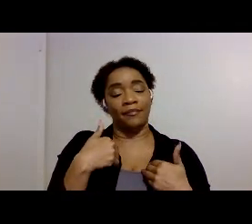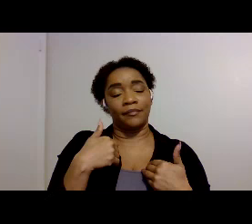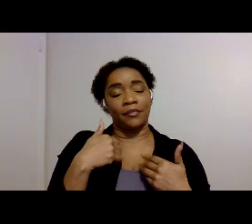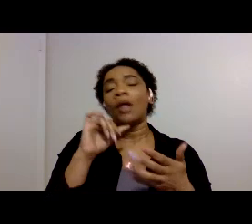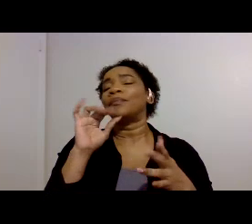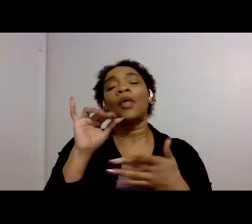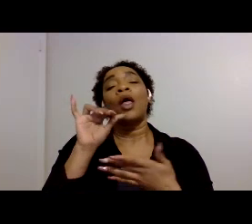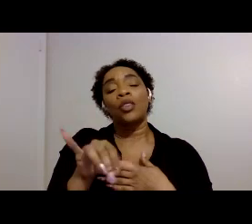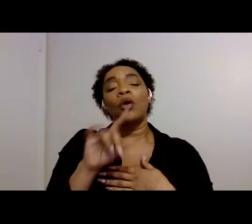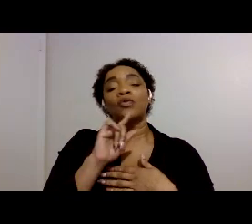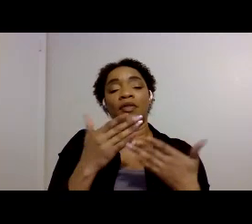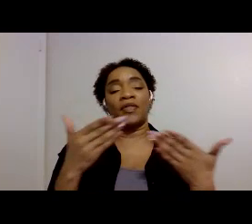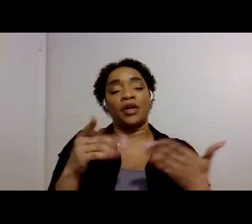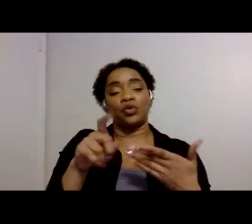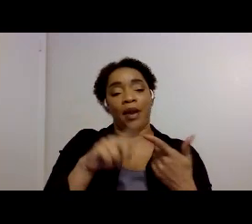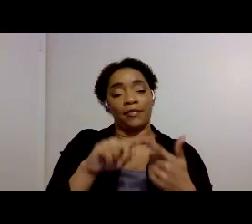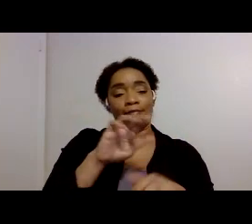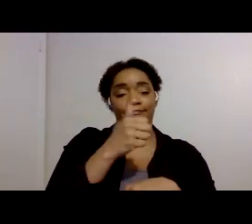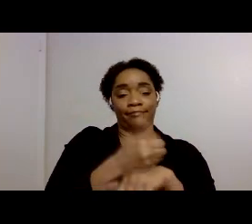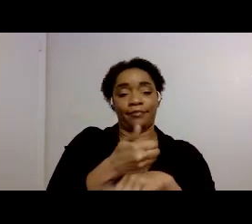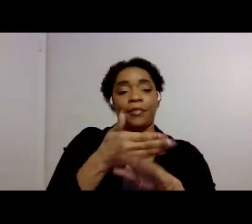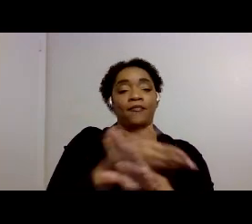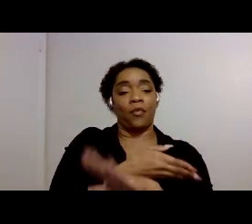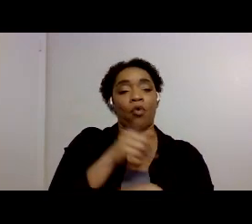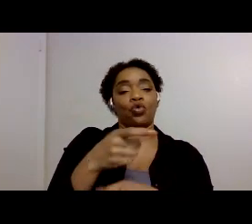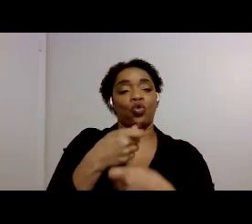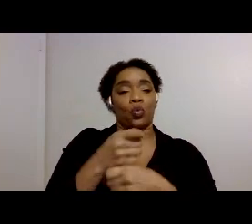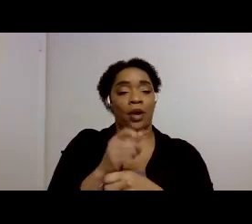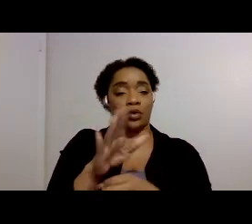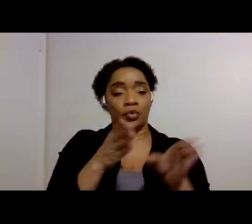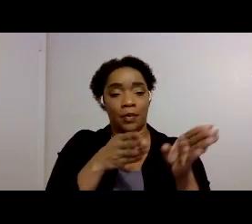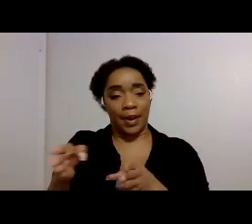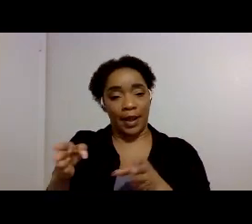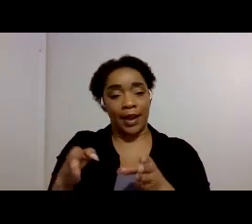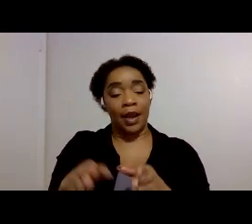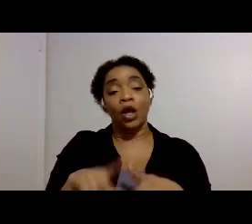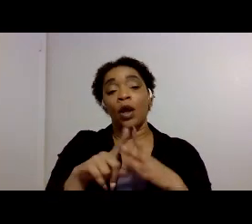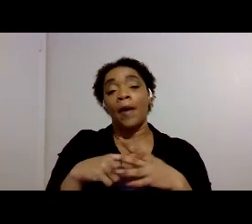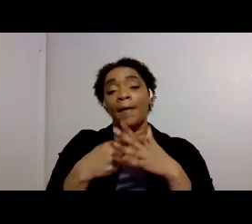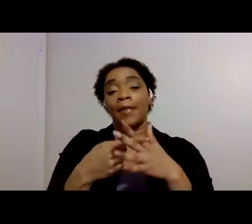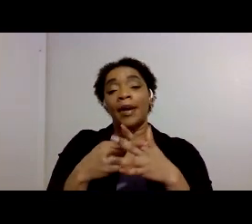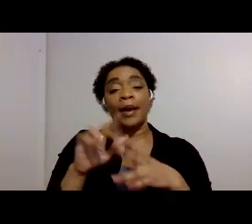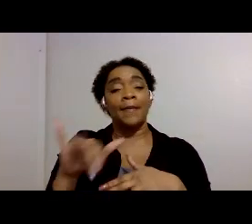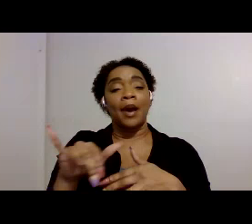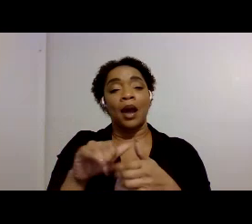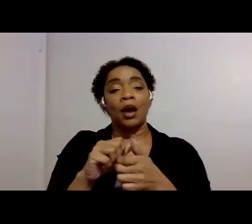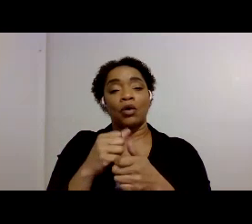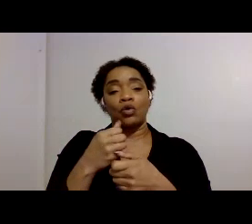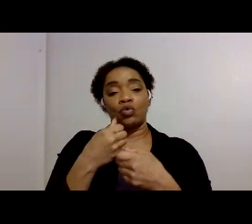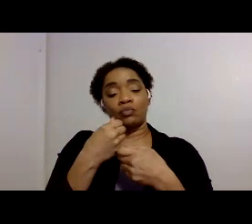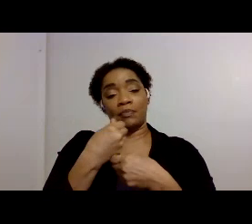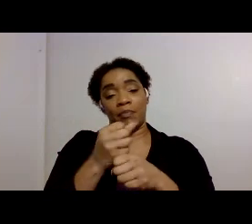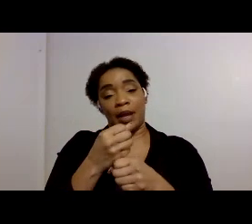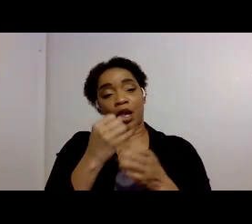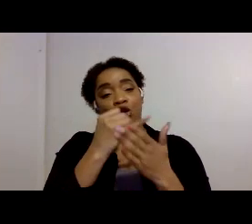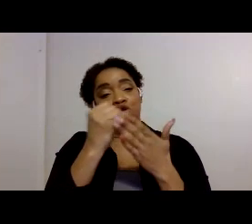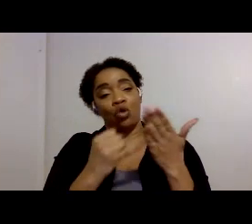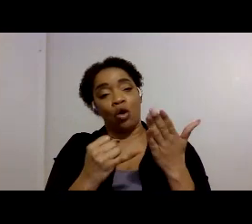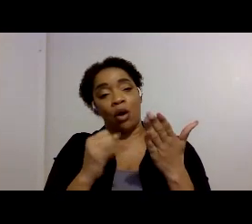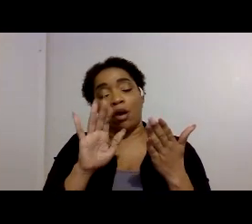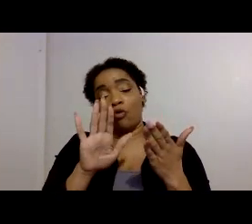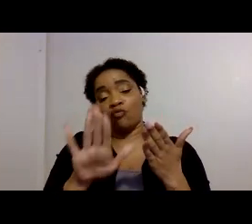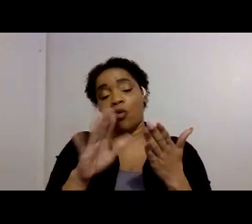creating the plan. So you can begin creating with a drawing of each floor of your home, and it doesn't have to be fancy and